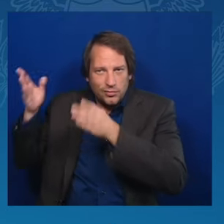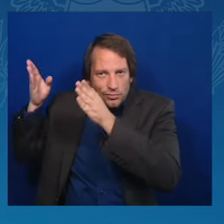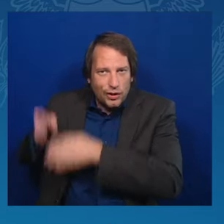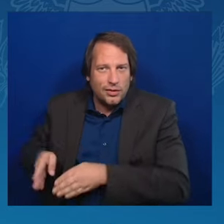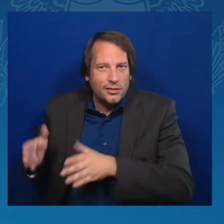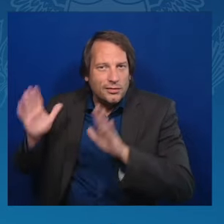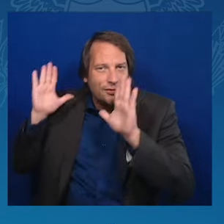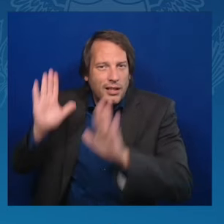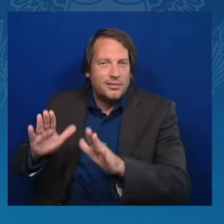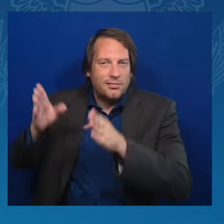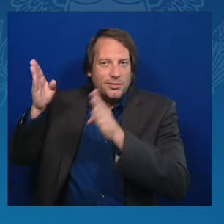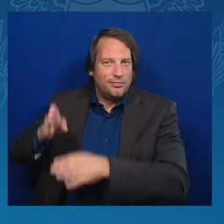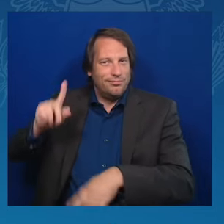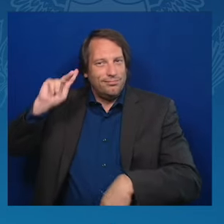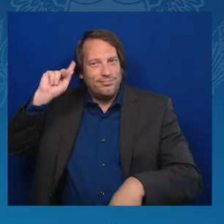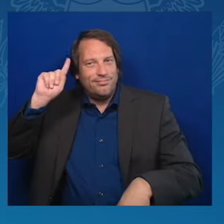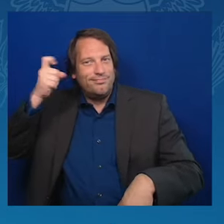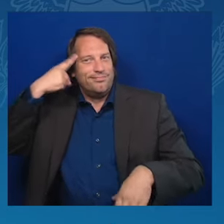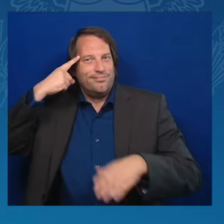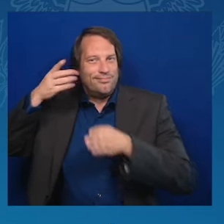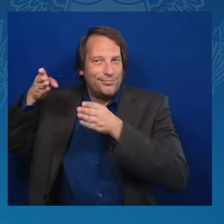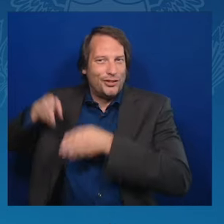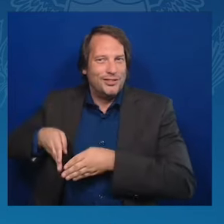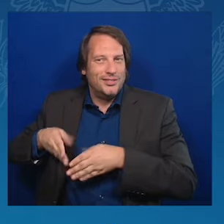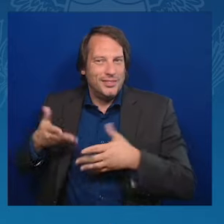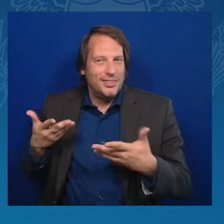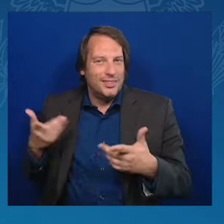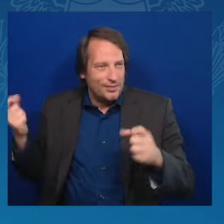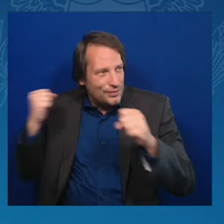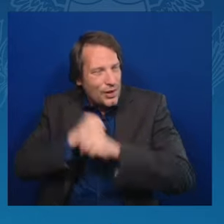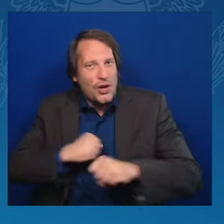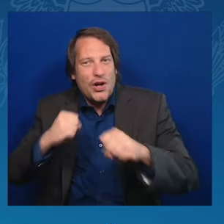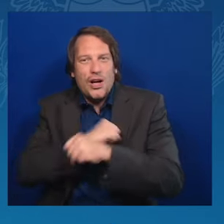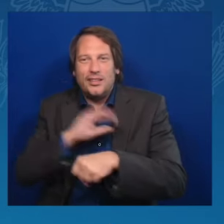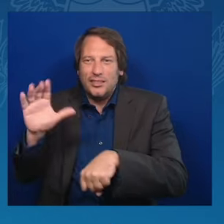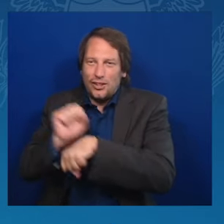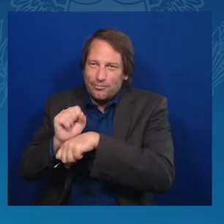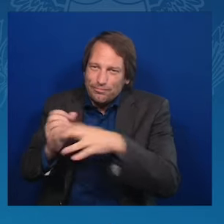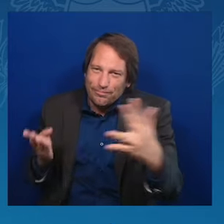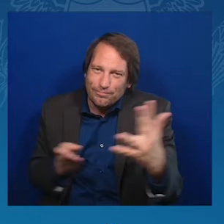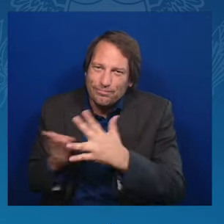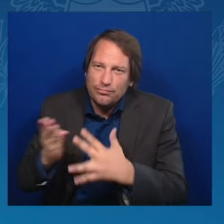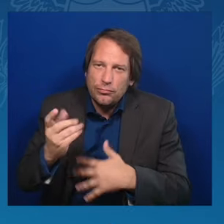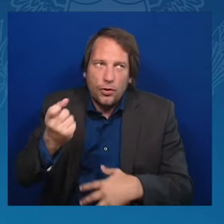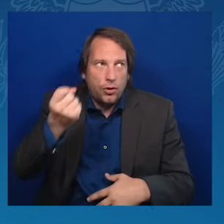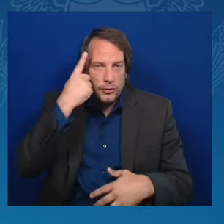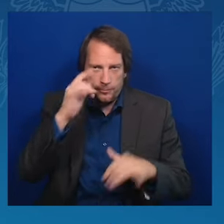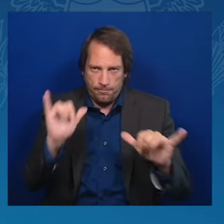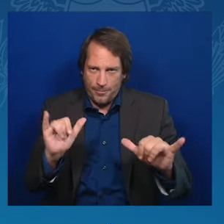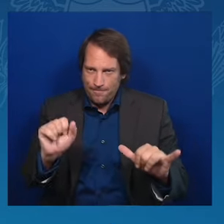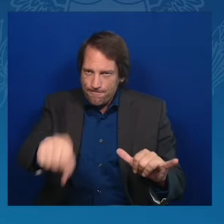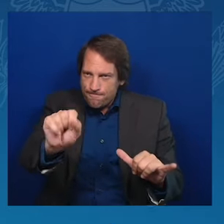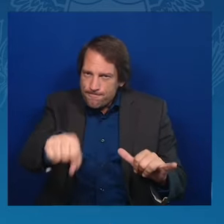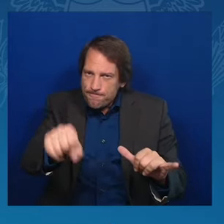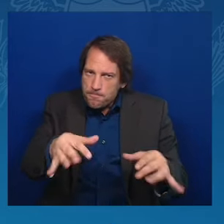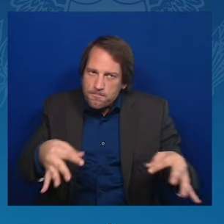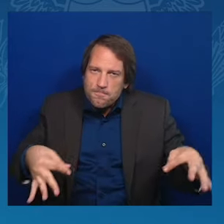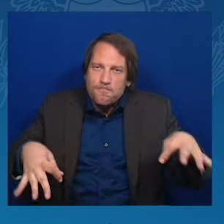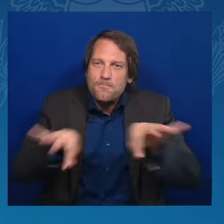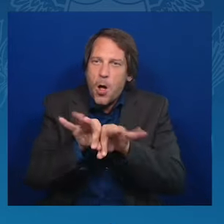understanding the importance of balancing and prioritizing both national security and what we must do in terms of civil